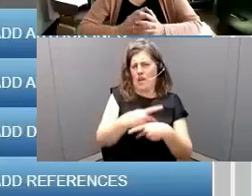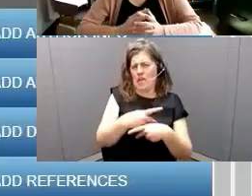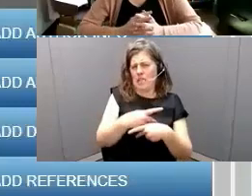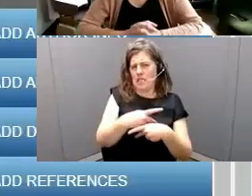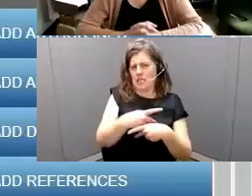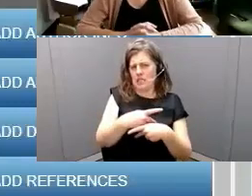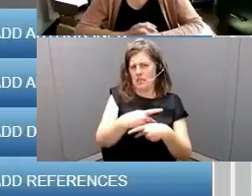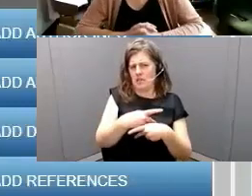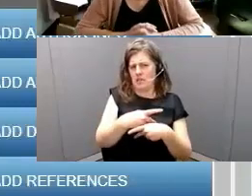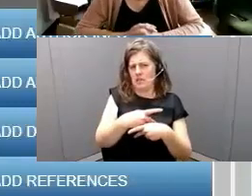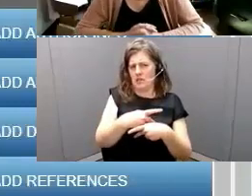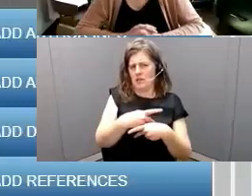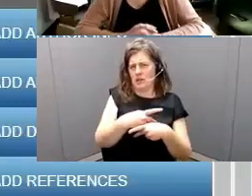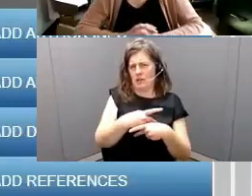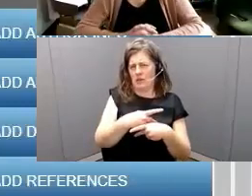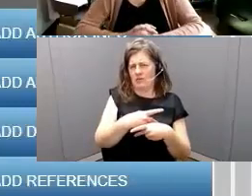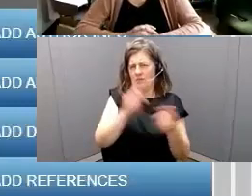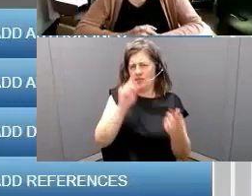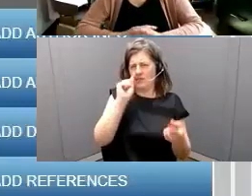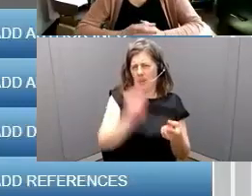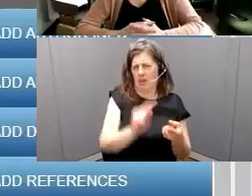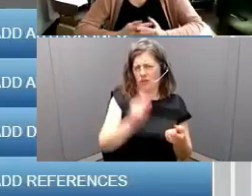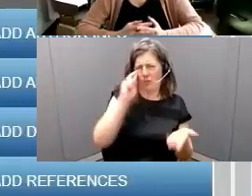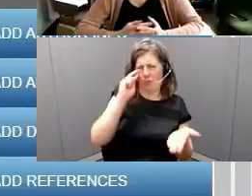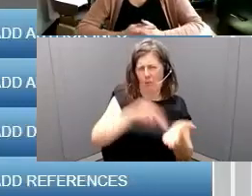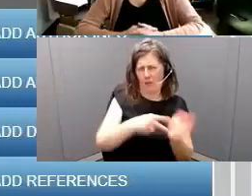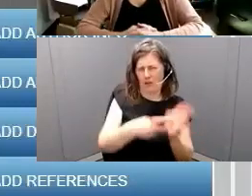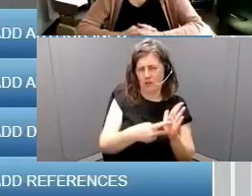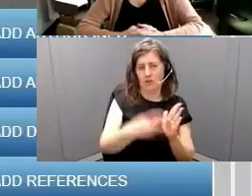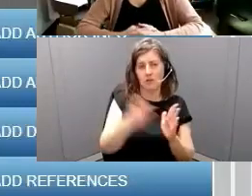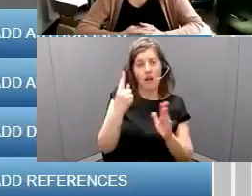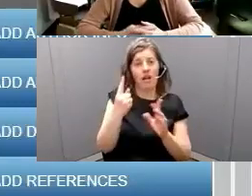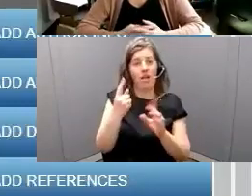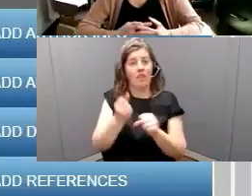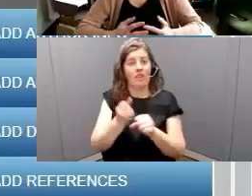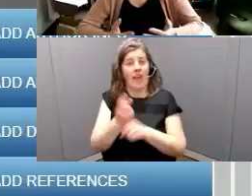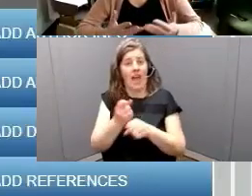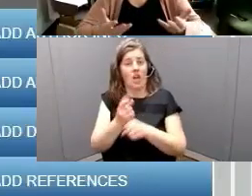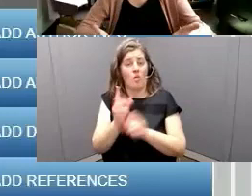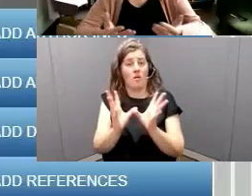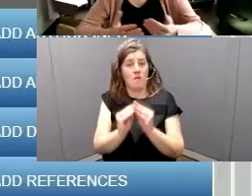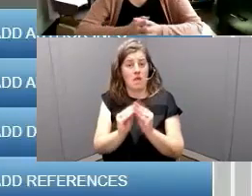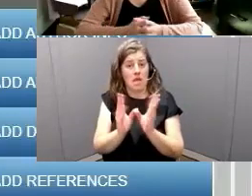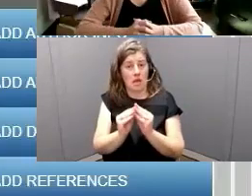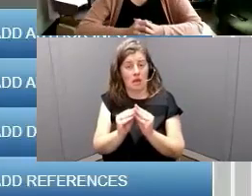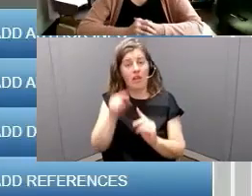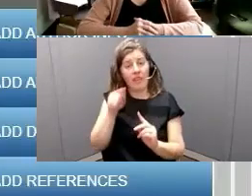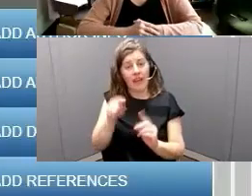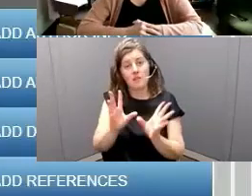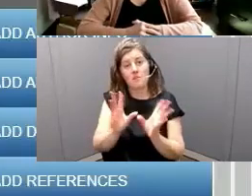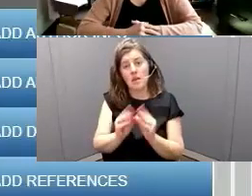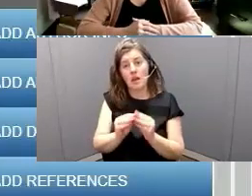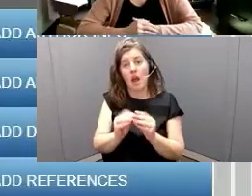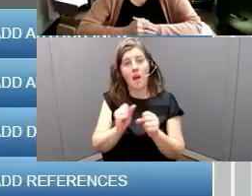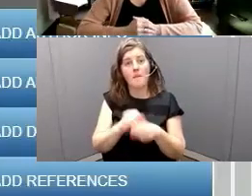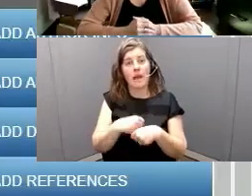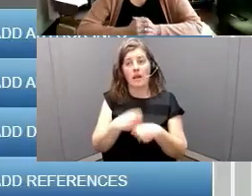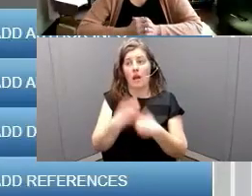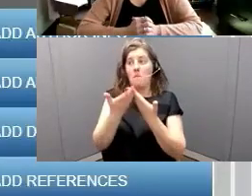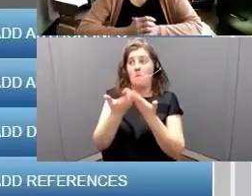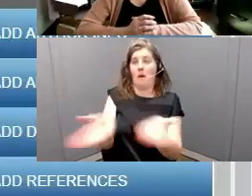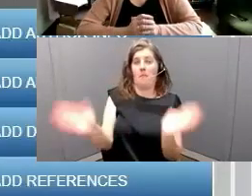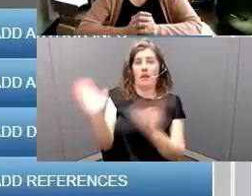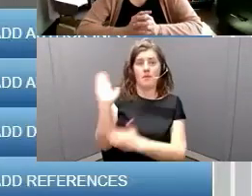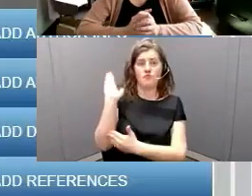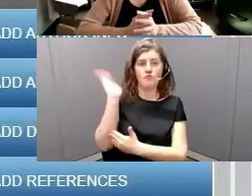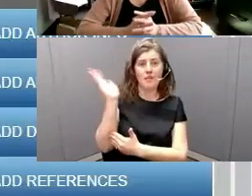sort of undercut its purpose. An annual meeting is a meeting that you're making a public presentation.